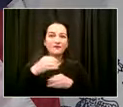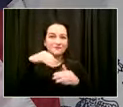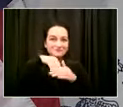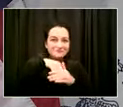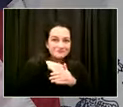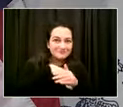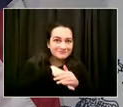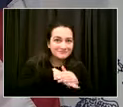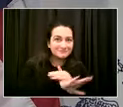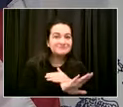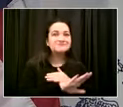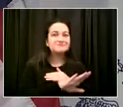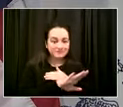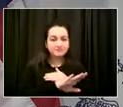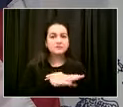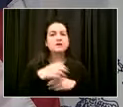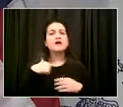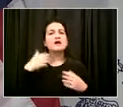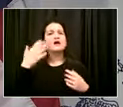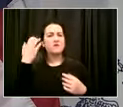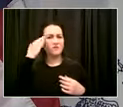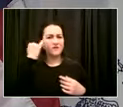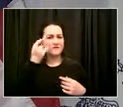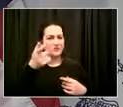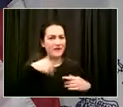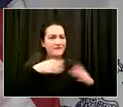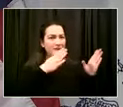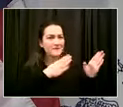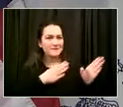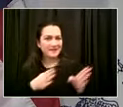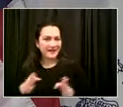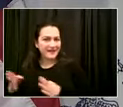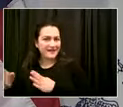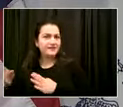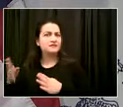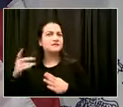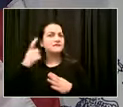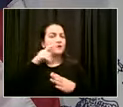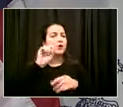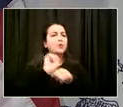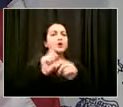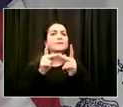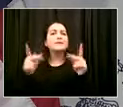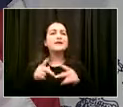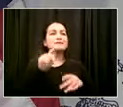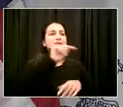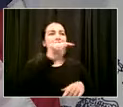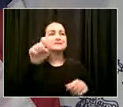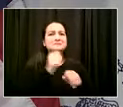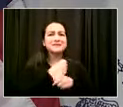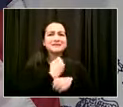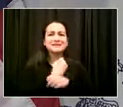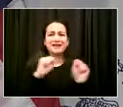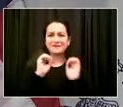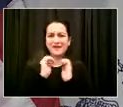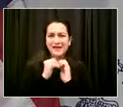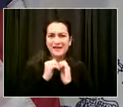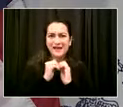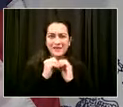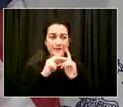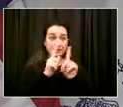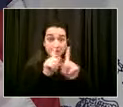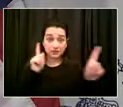the concern if many people are refusing the vaccine? Well, first of all, clearly a strong majority of